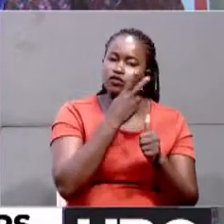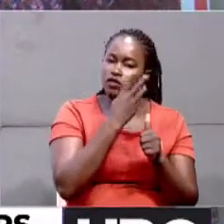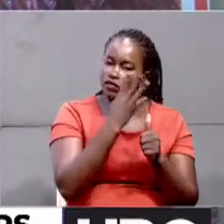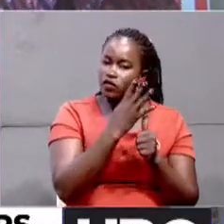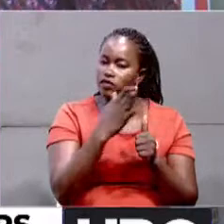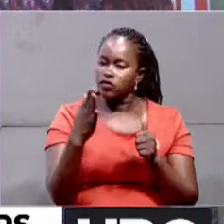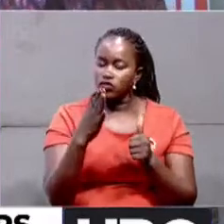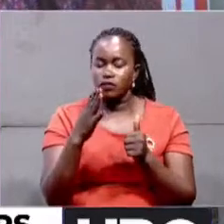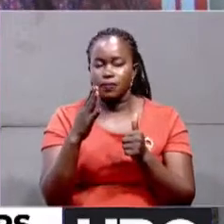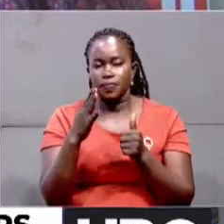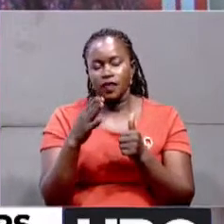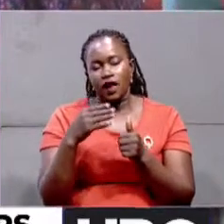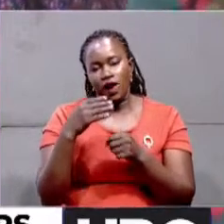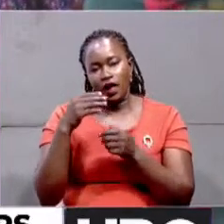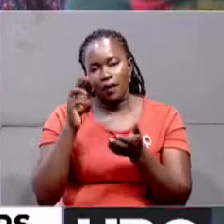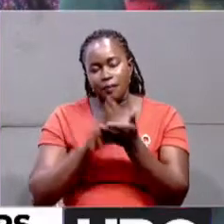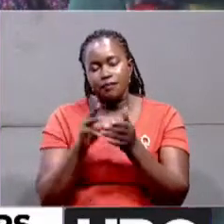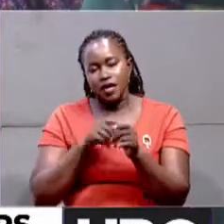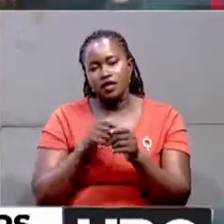24th to May 10th,